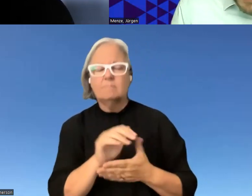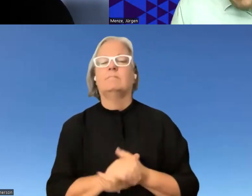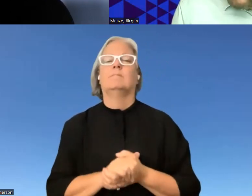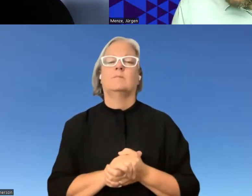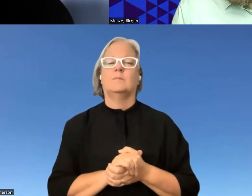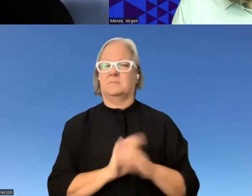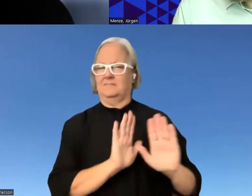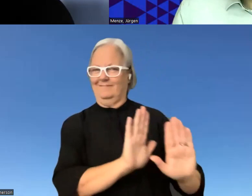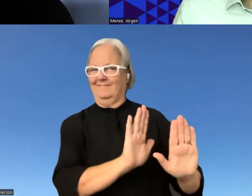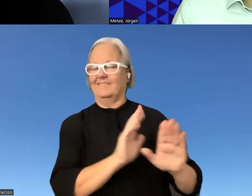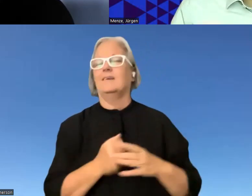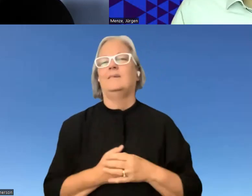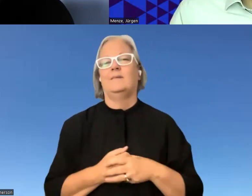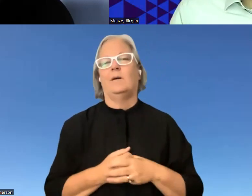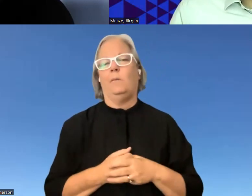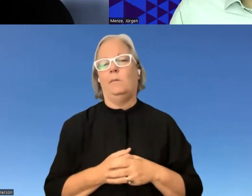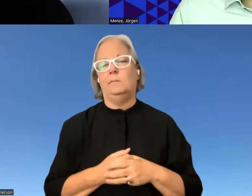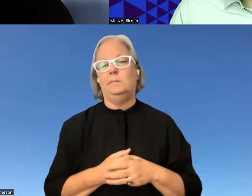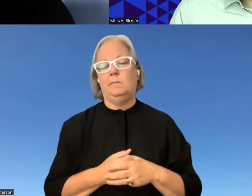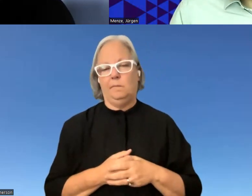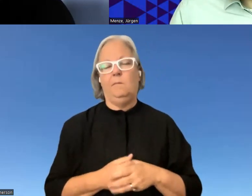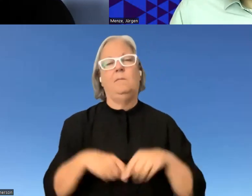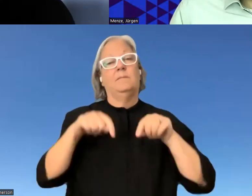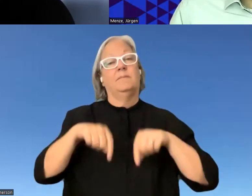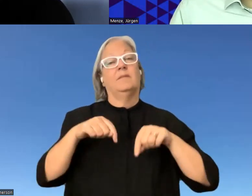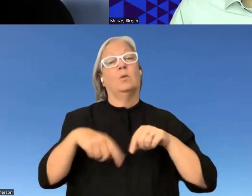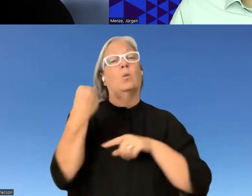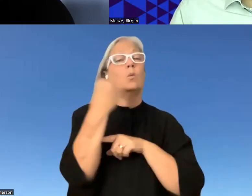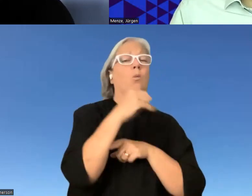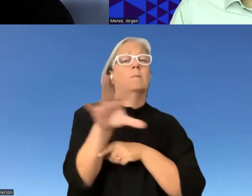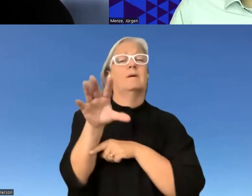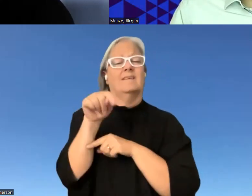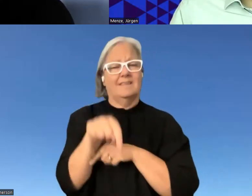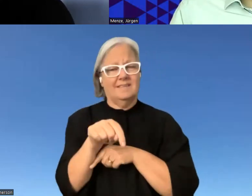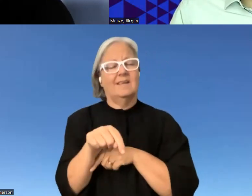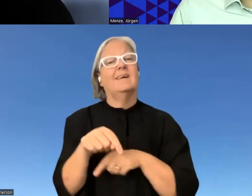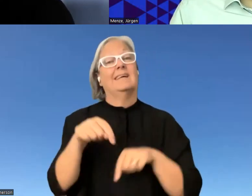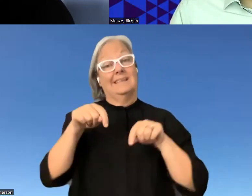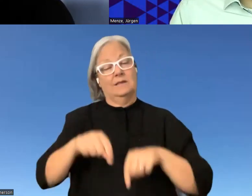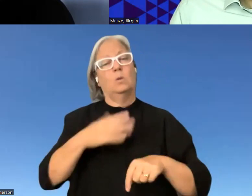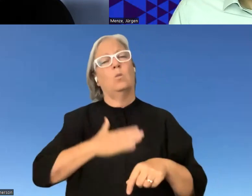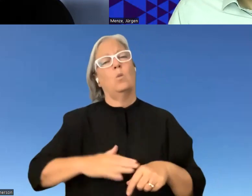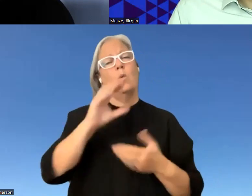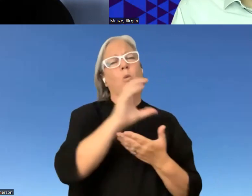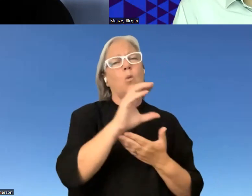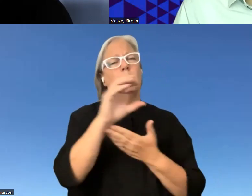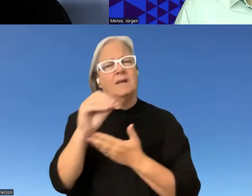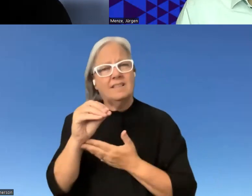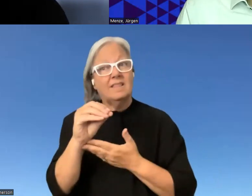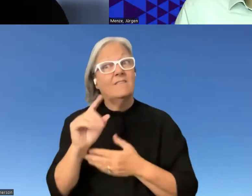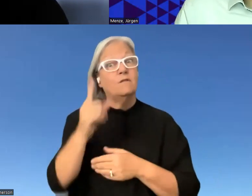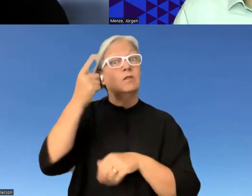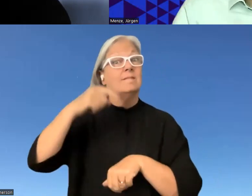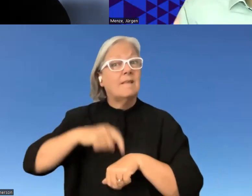spot. First, of course, this webinar is also has a goal of getting companies probably for the first time